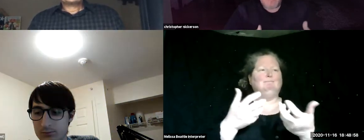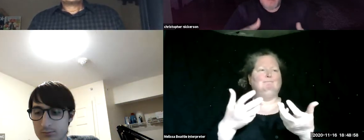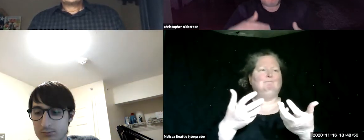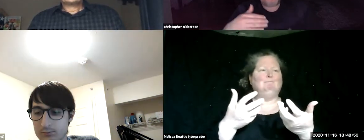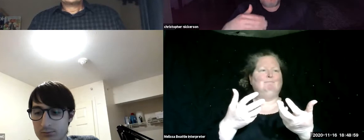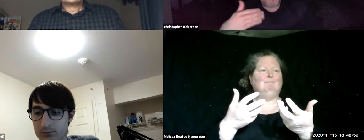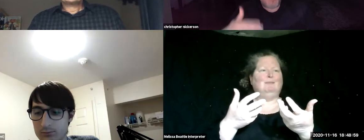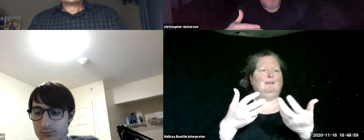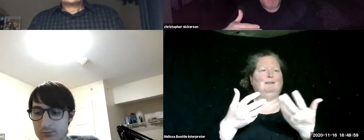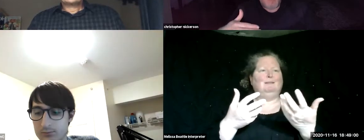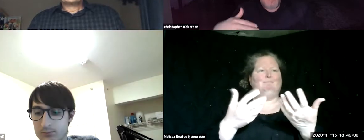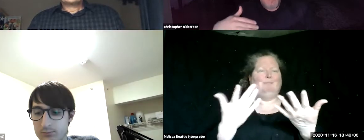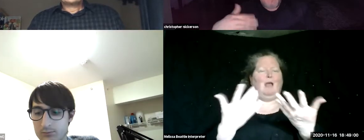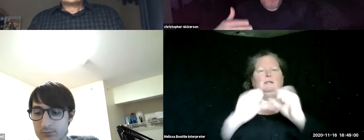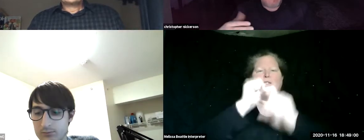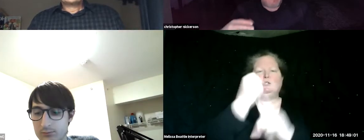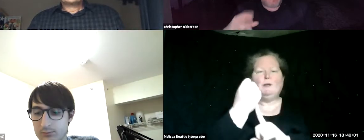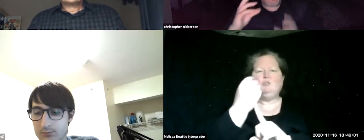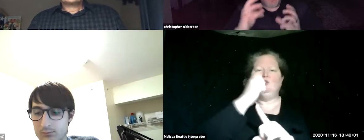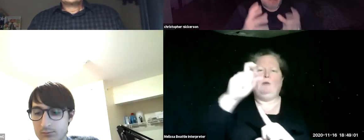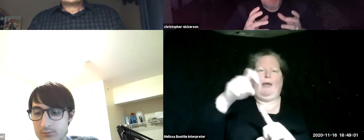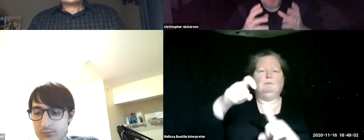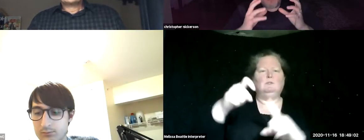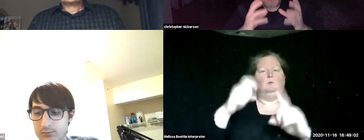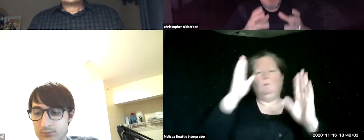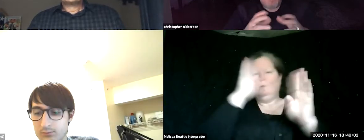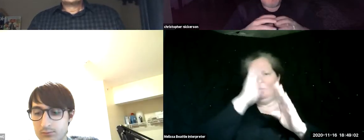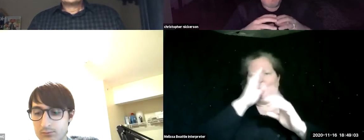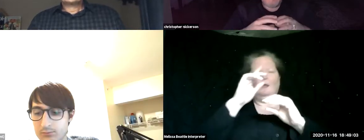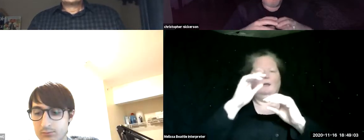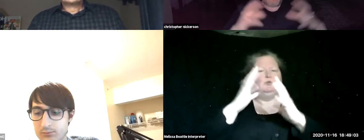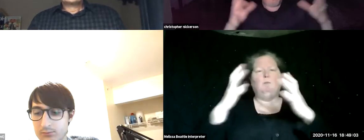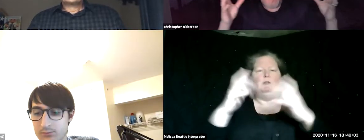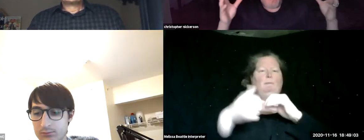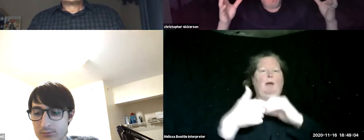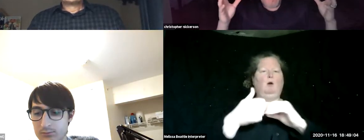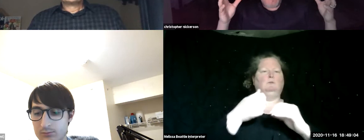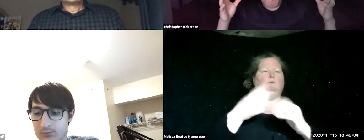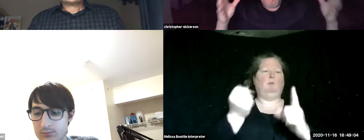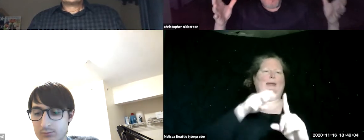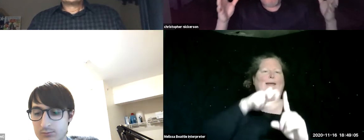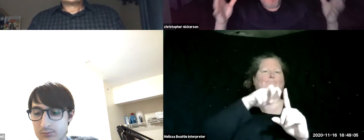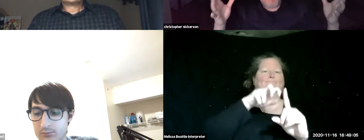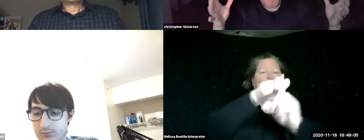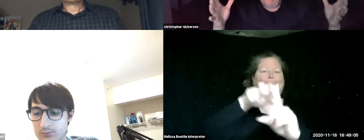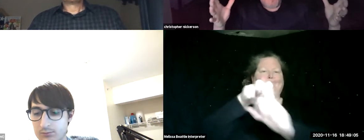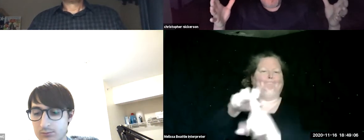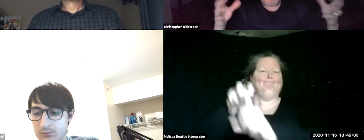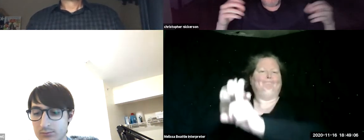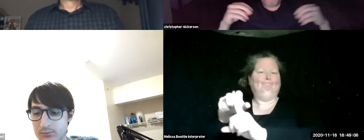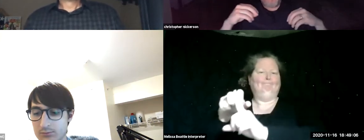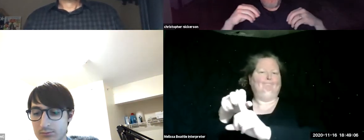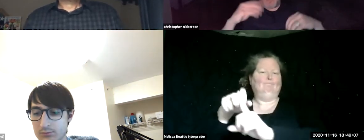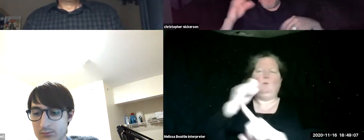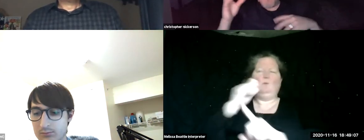many attacks. We don't have to worry about the architecture sitting in one place at one time being a, you know, big monolithic